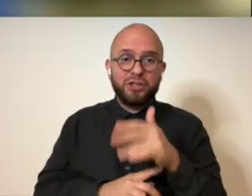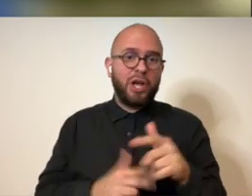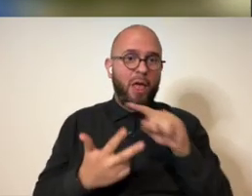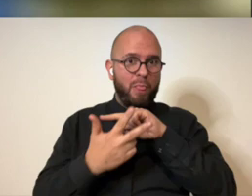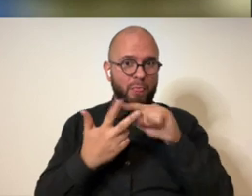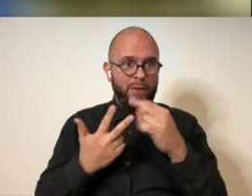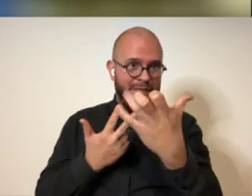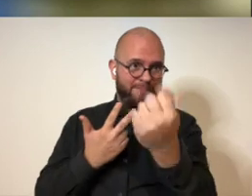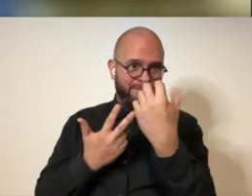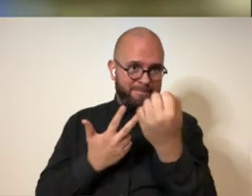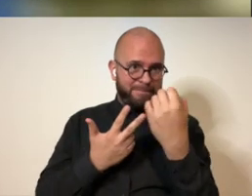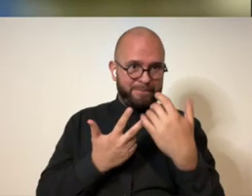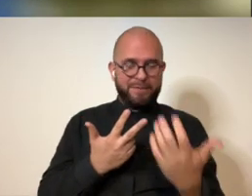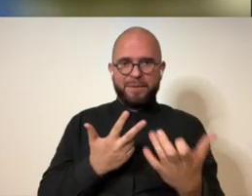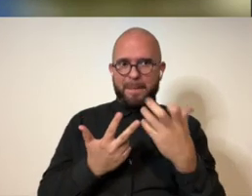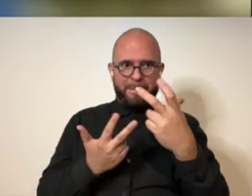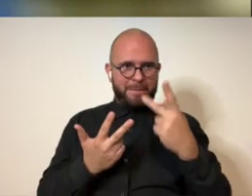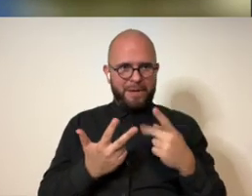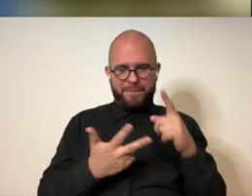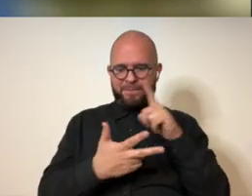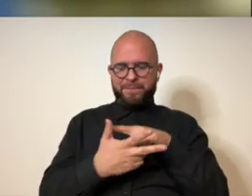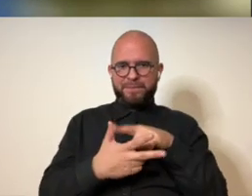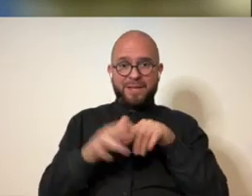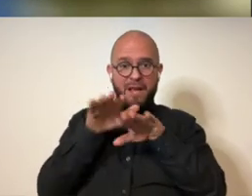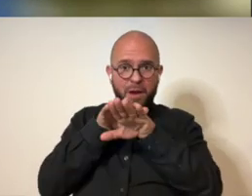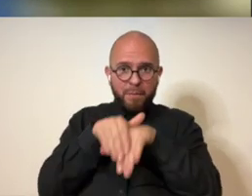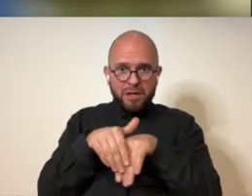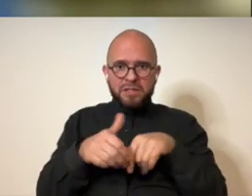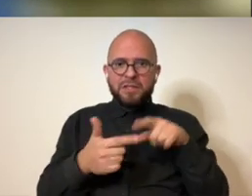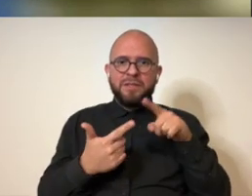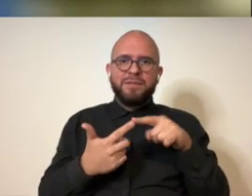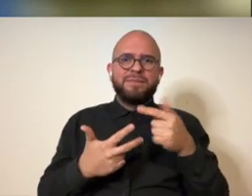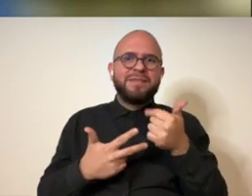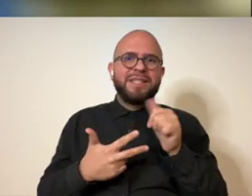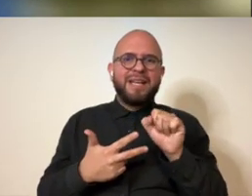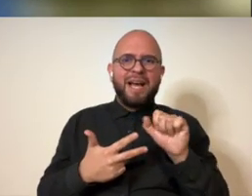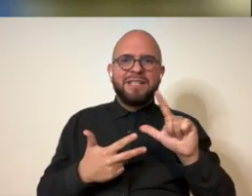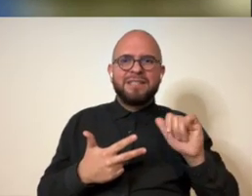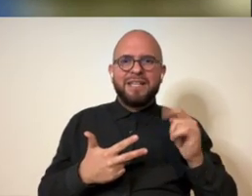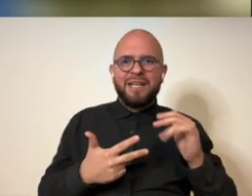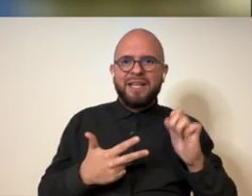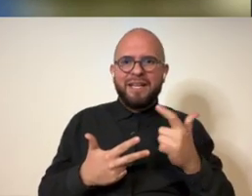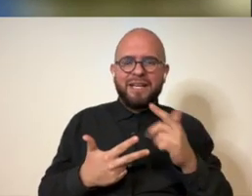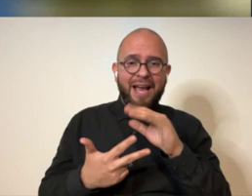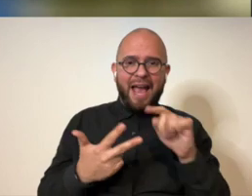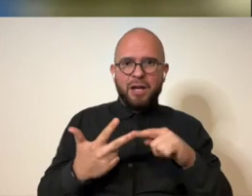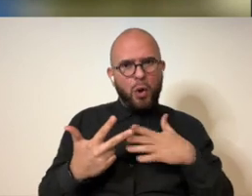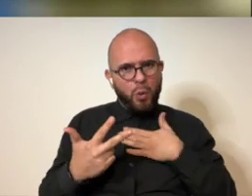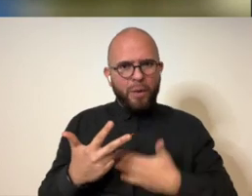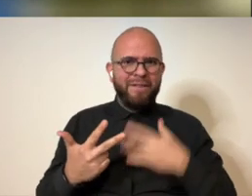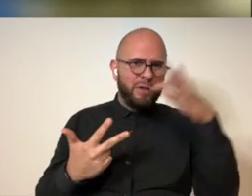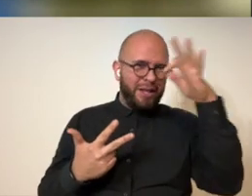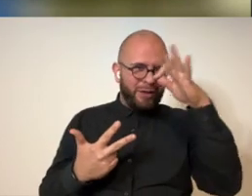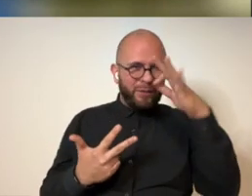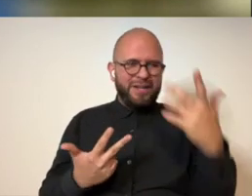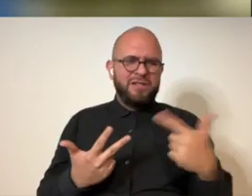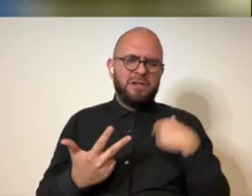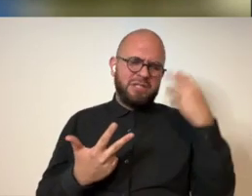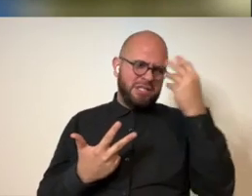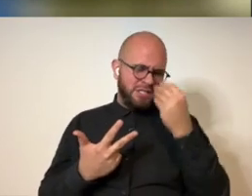your most like glaring red flags that you see out in the world? Three responses came back overwhelming, and that was